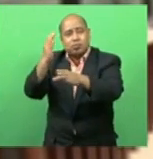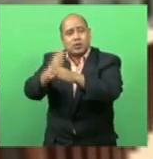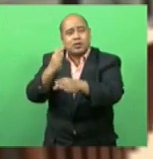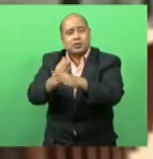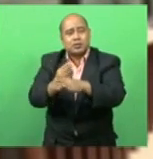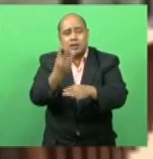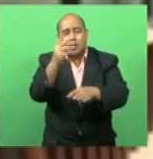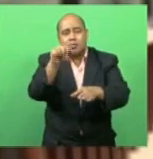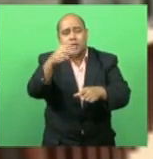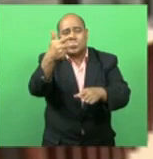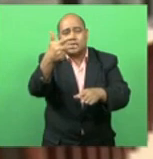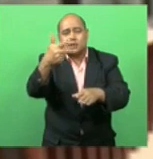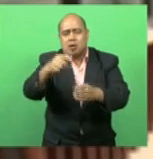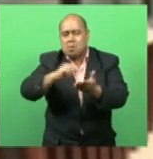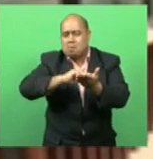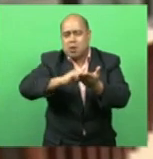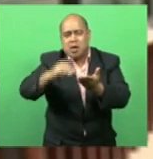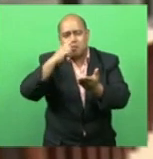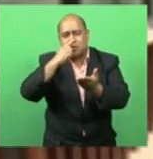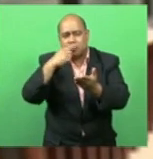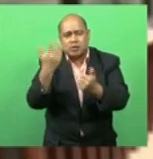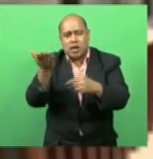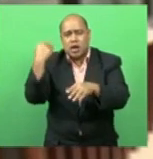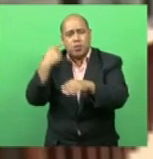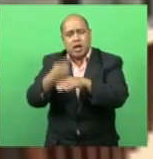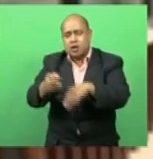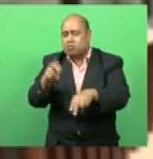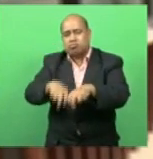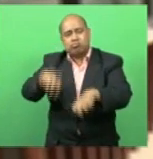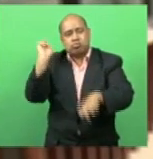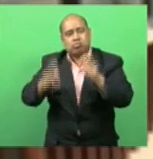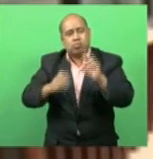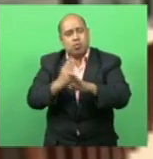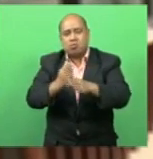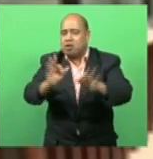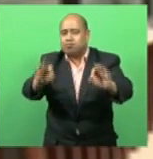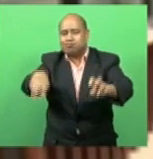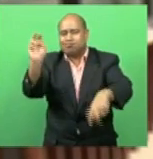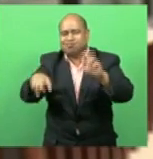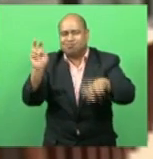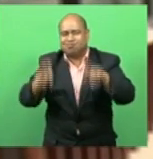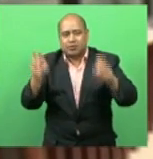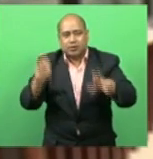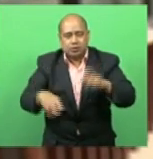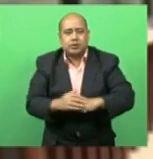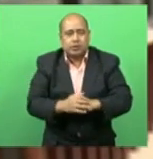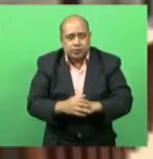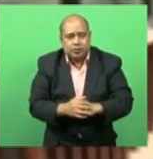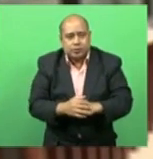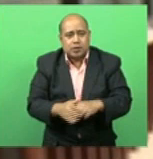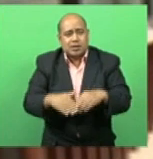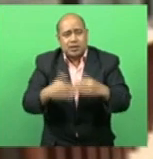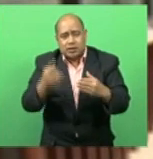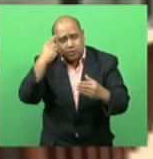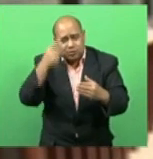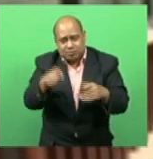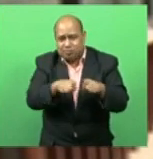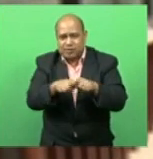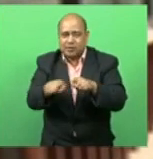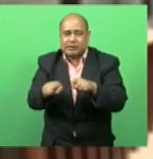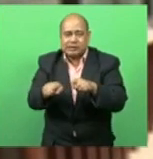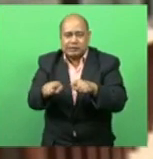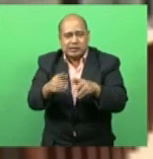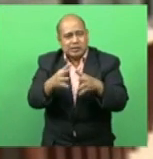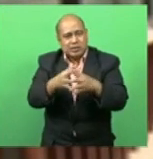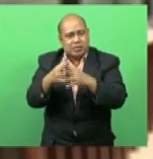week. This was slightly worse than what the market has expected, and so the US dollar index inched a little higher. Meanwhile, in